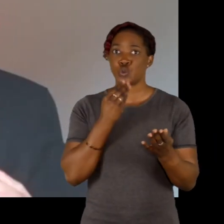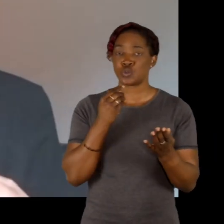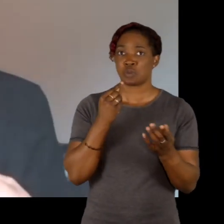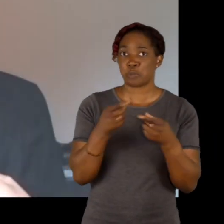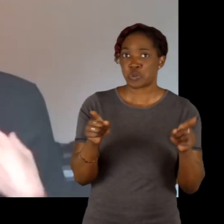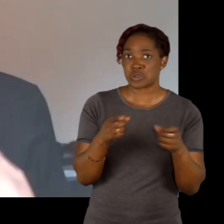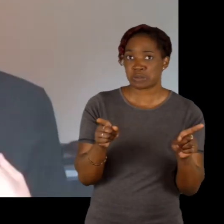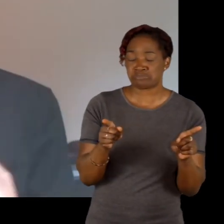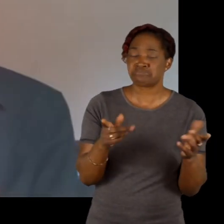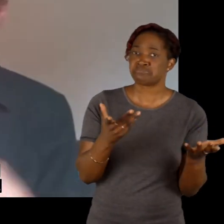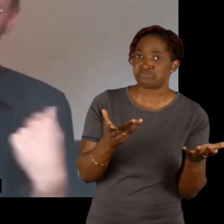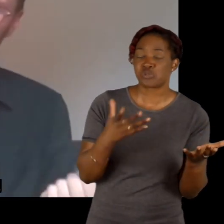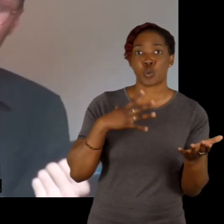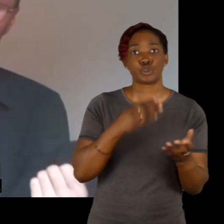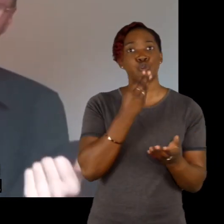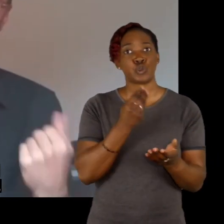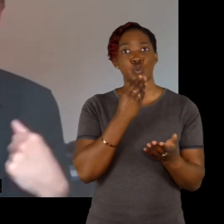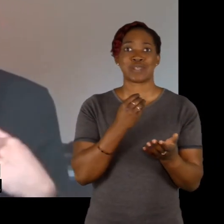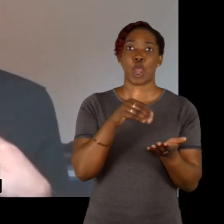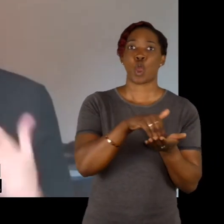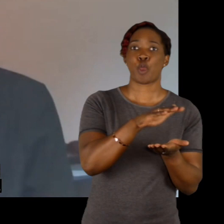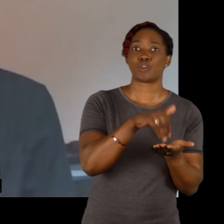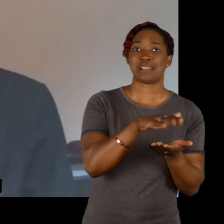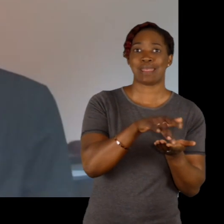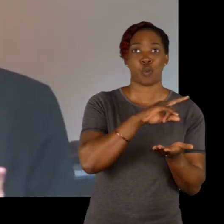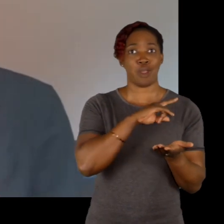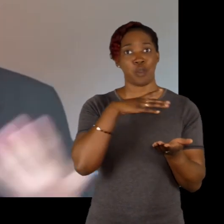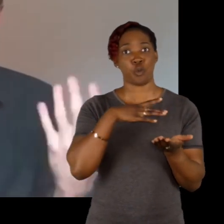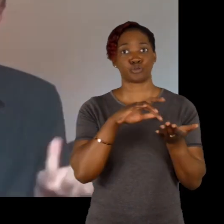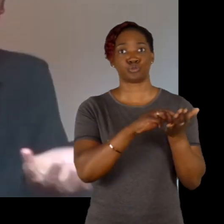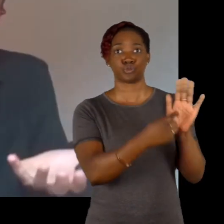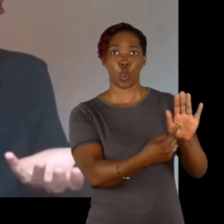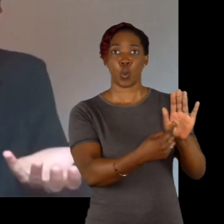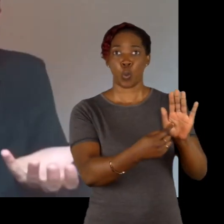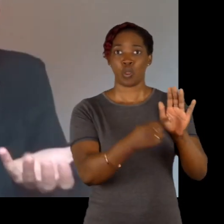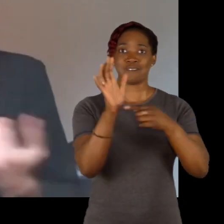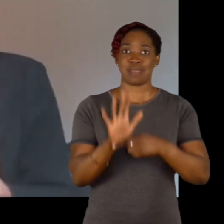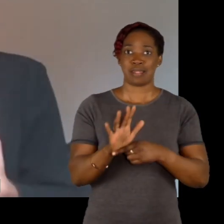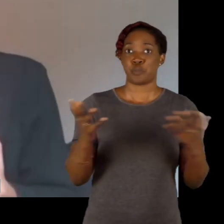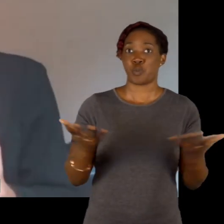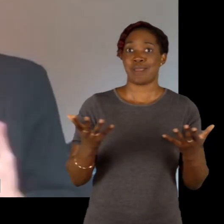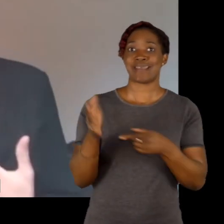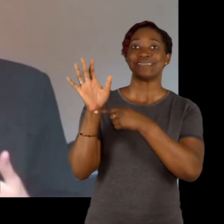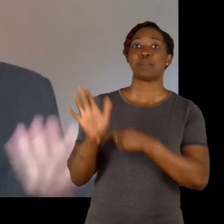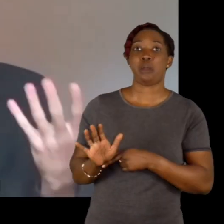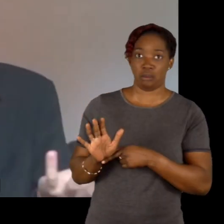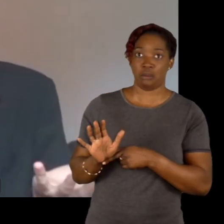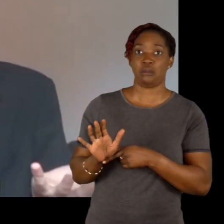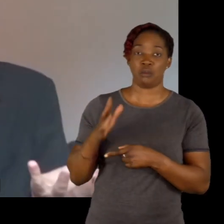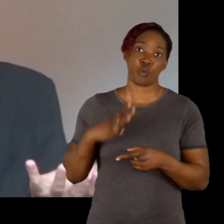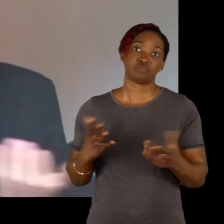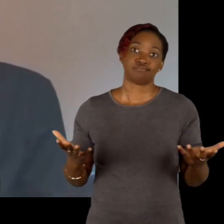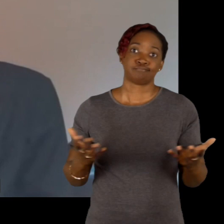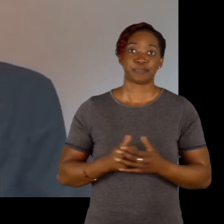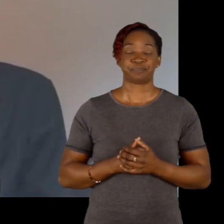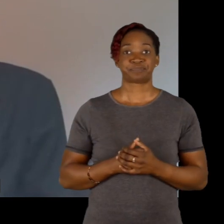do with the recording. We want to make sure that we can use it commercially because we want it to be able to show the film in a cinema if at the end